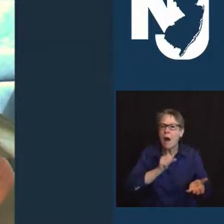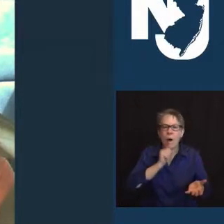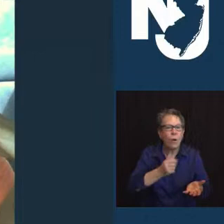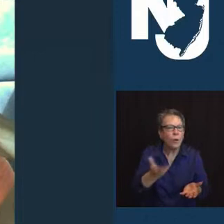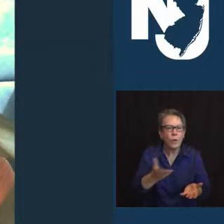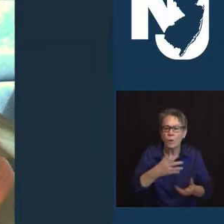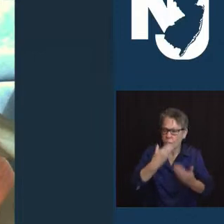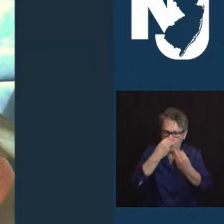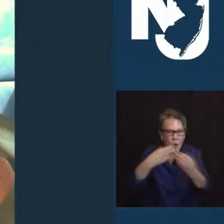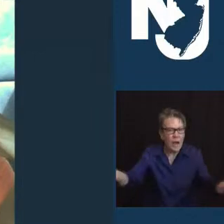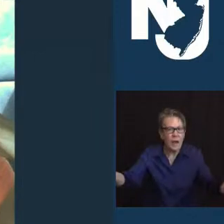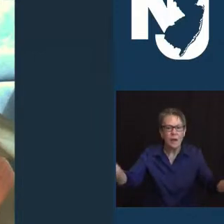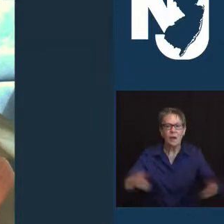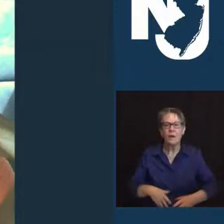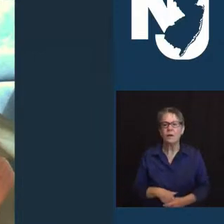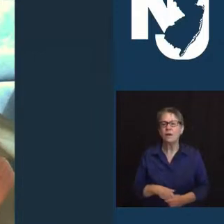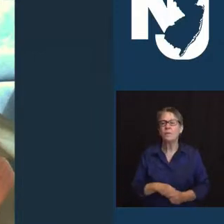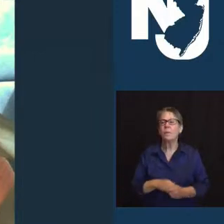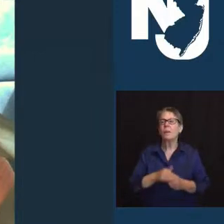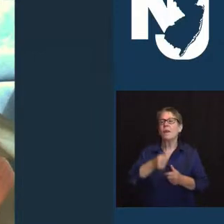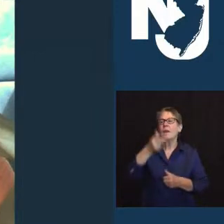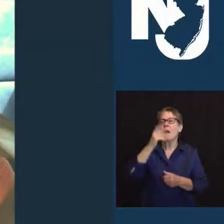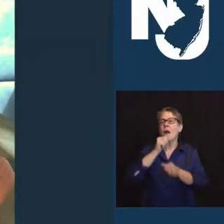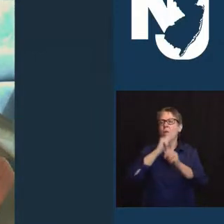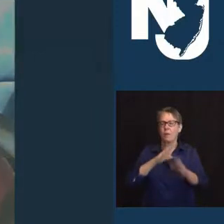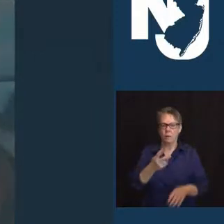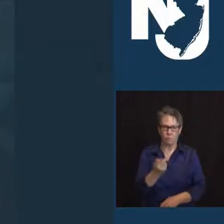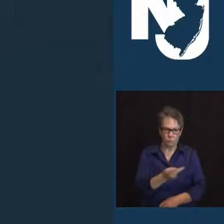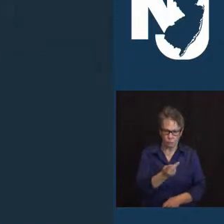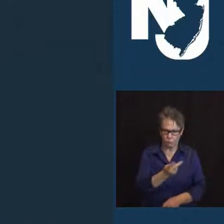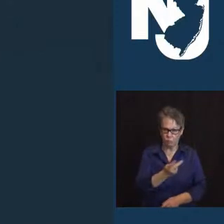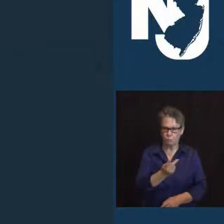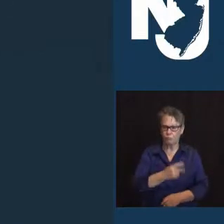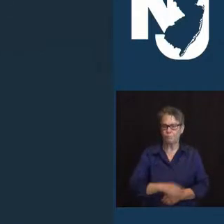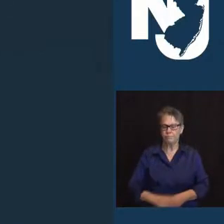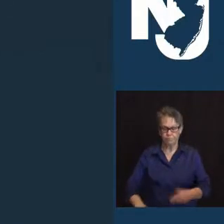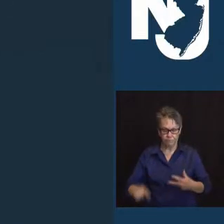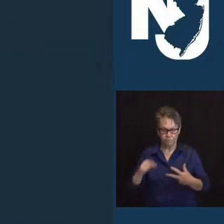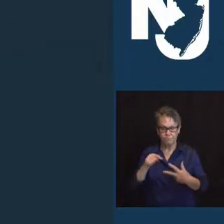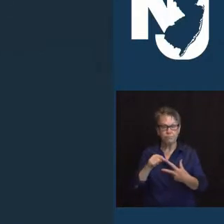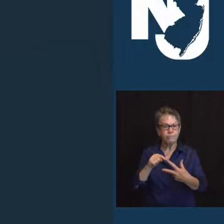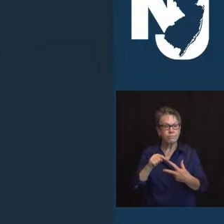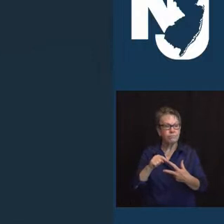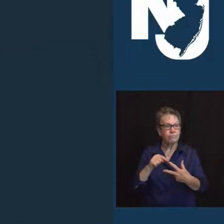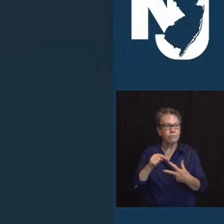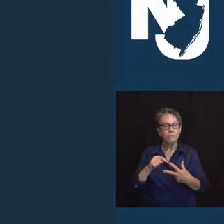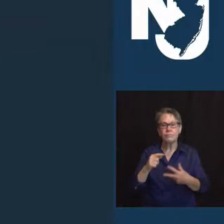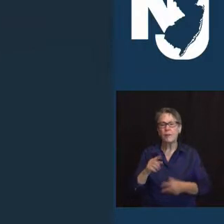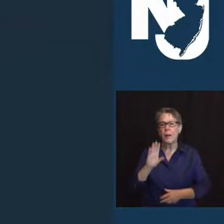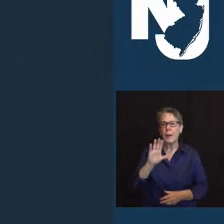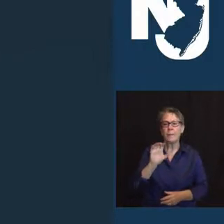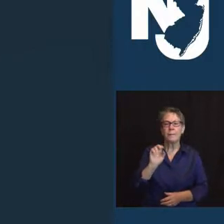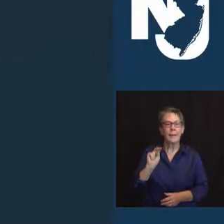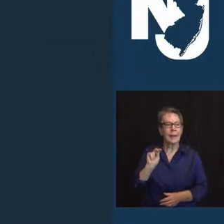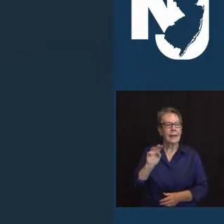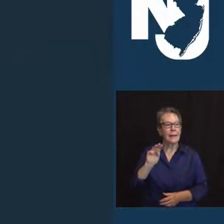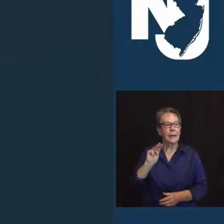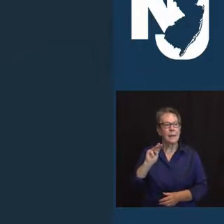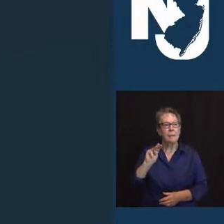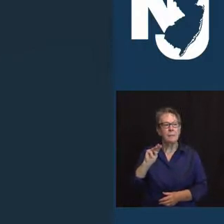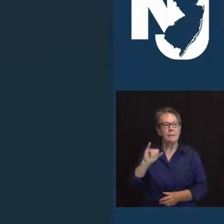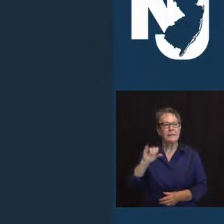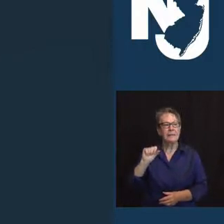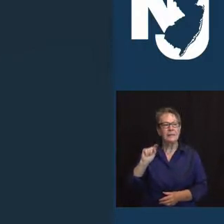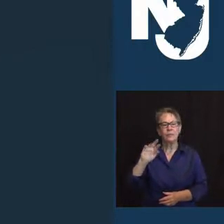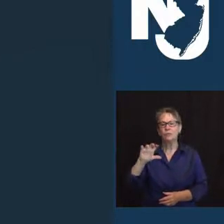both Avis and Eva. And today we also remember Ben Maestris, and that's Ben on the left, who